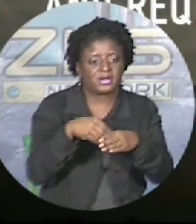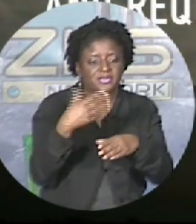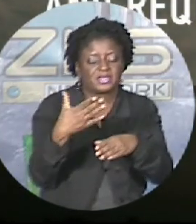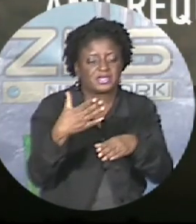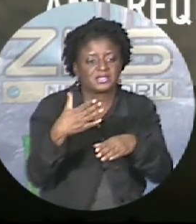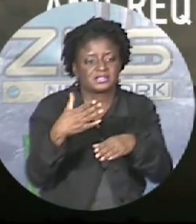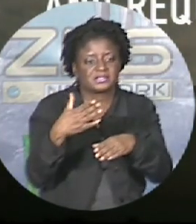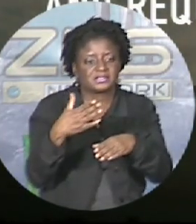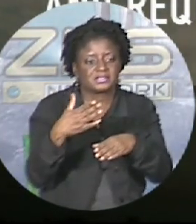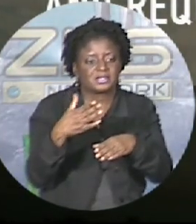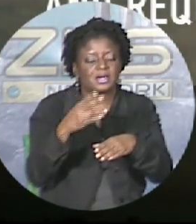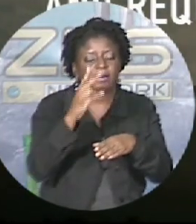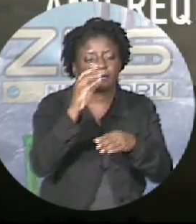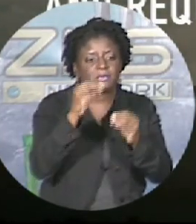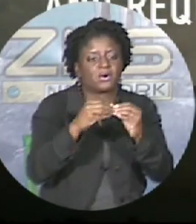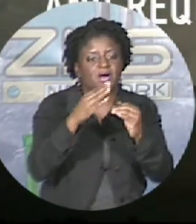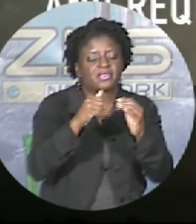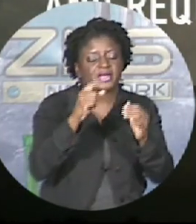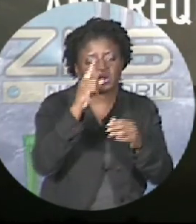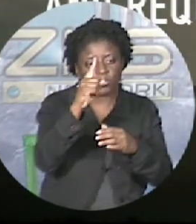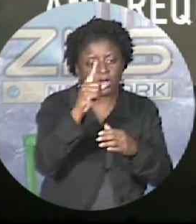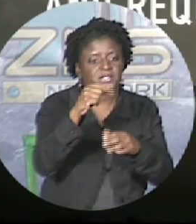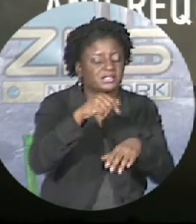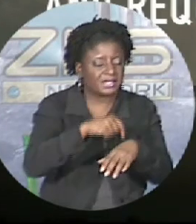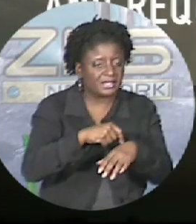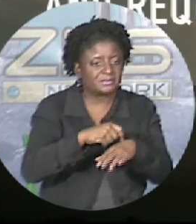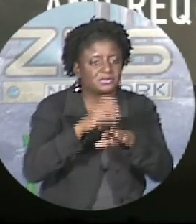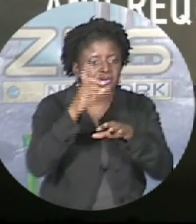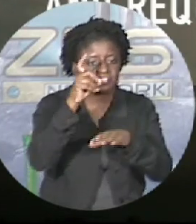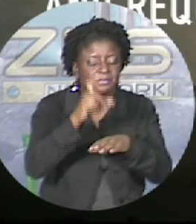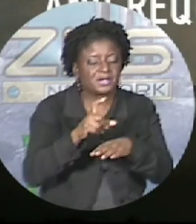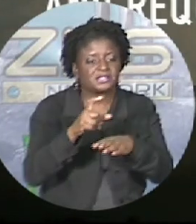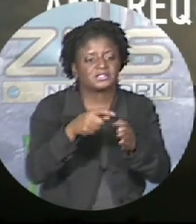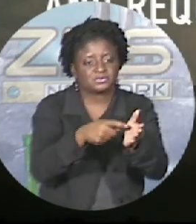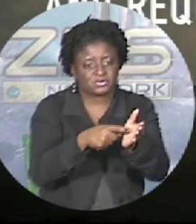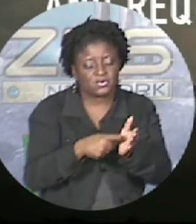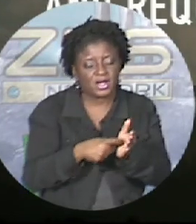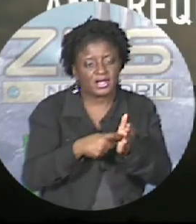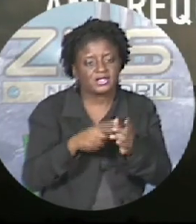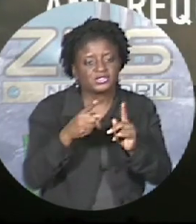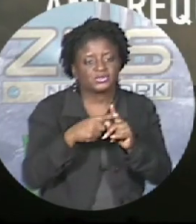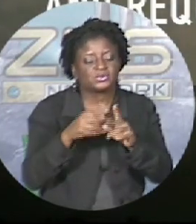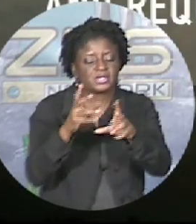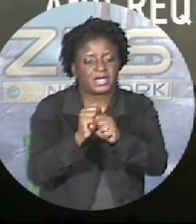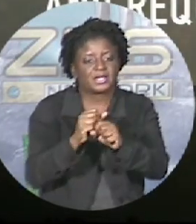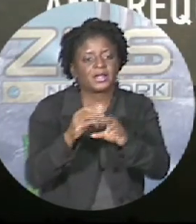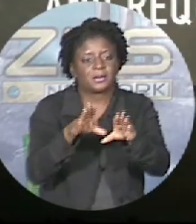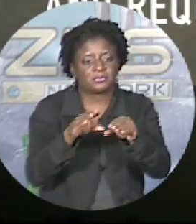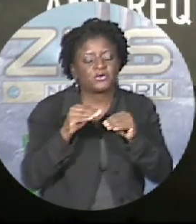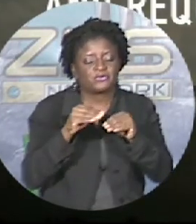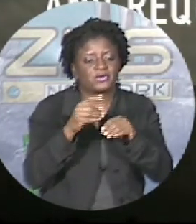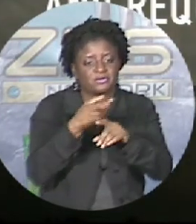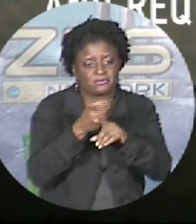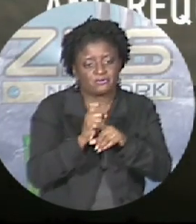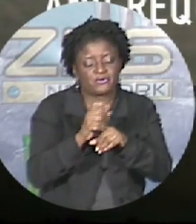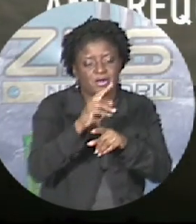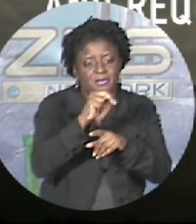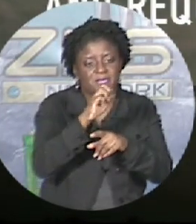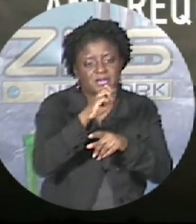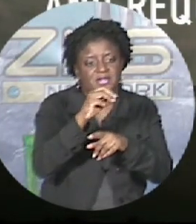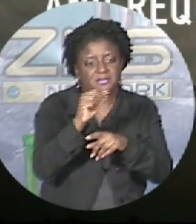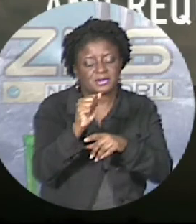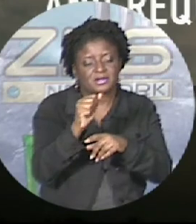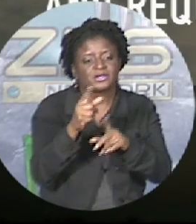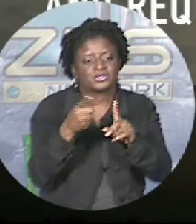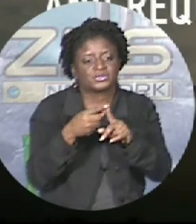occasion will be required to obtain prior approval from NEMA. In all other instances, and for the importation of motor vehicles,